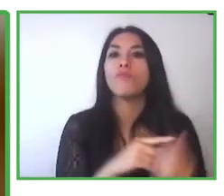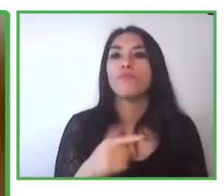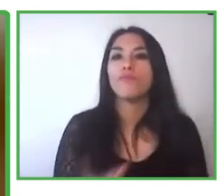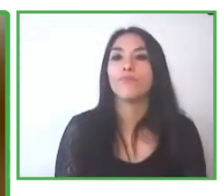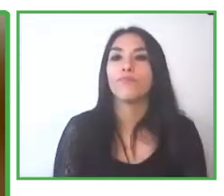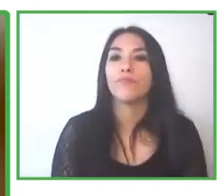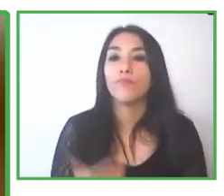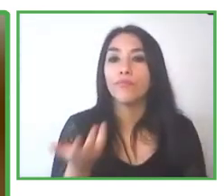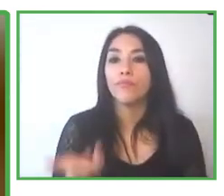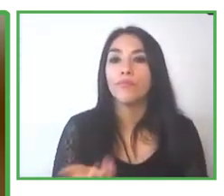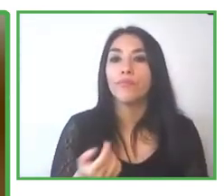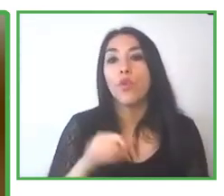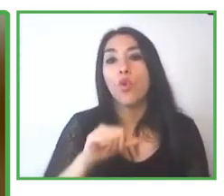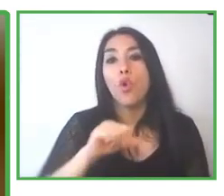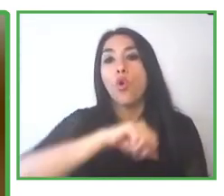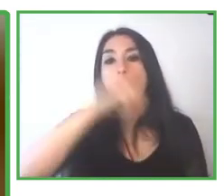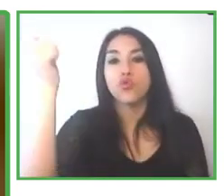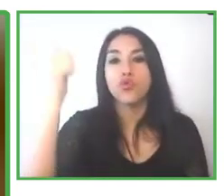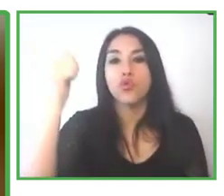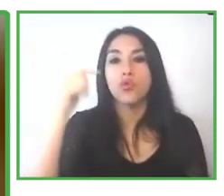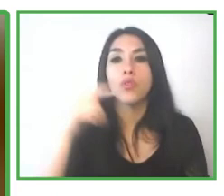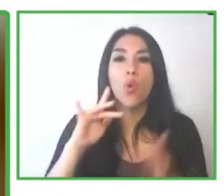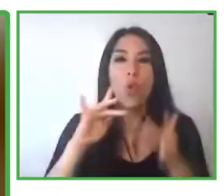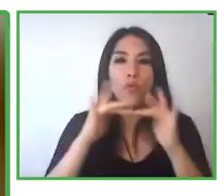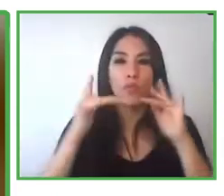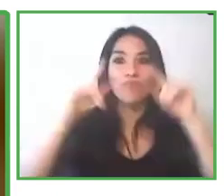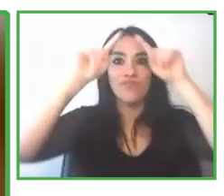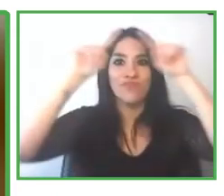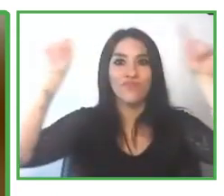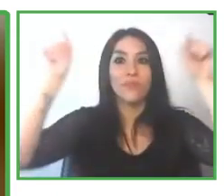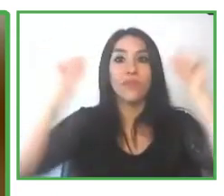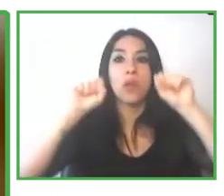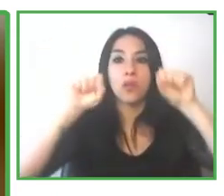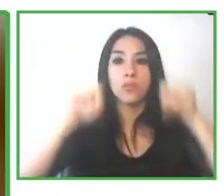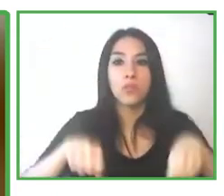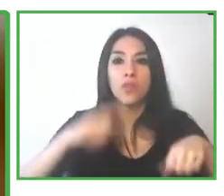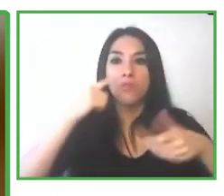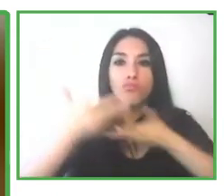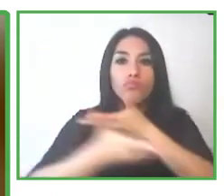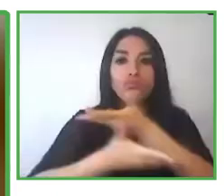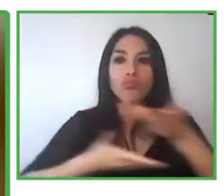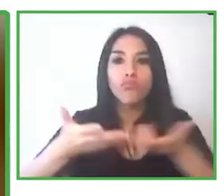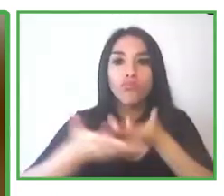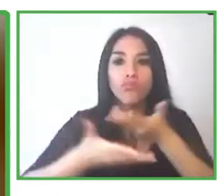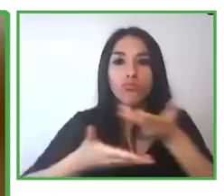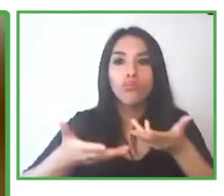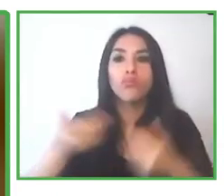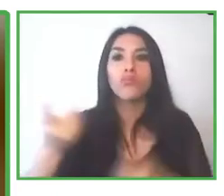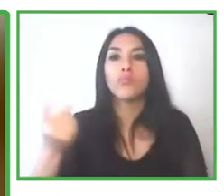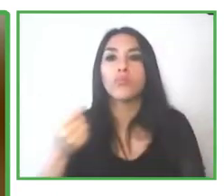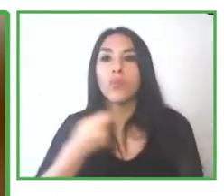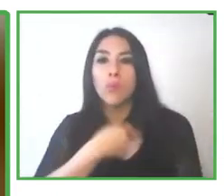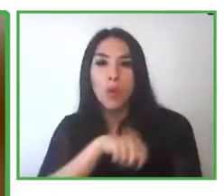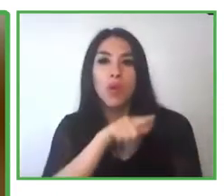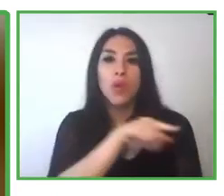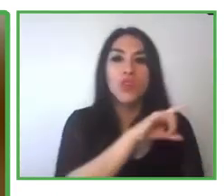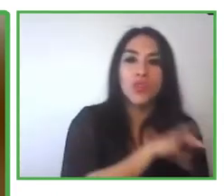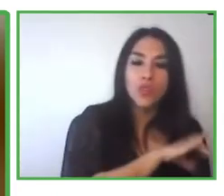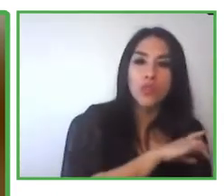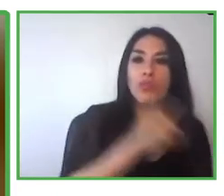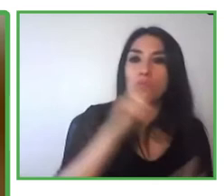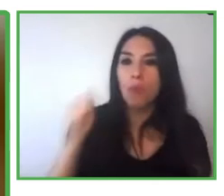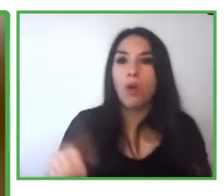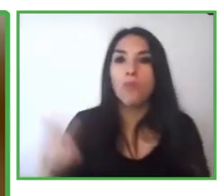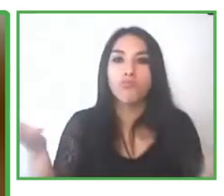so, and there will be a platform to exchange documentation, videos, etc. In order